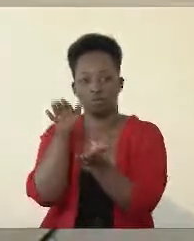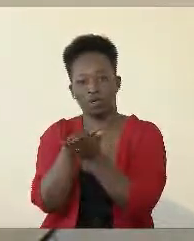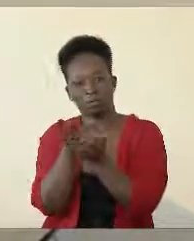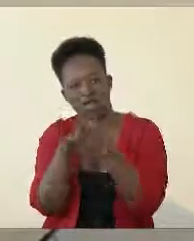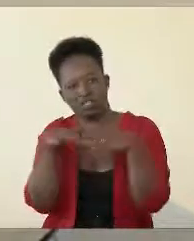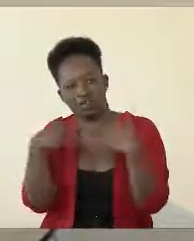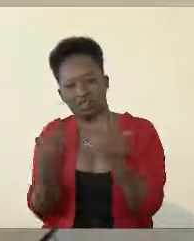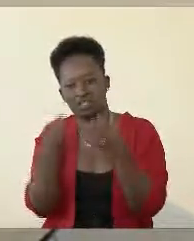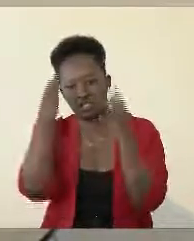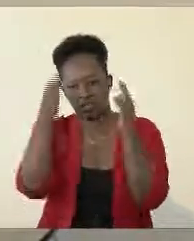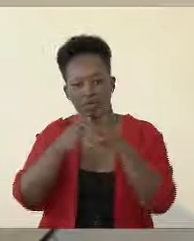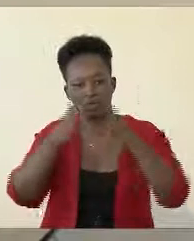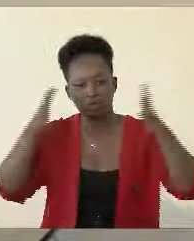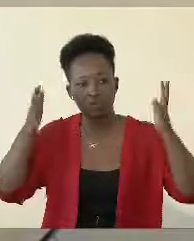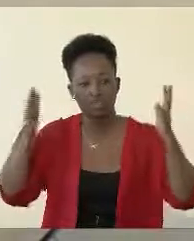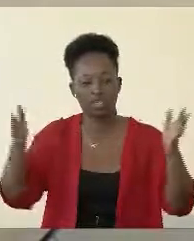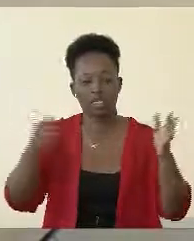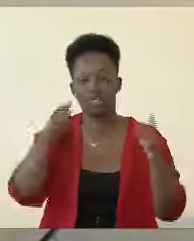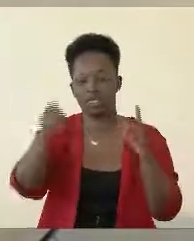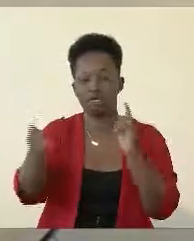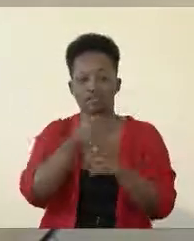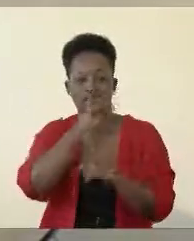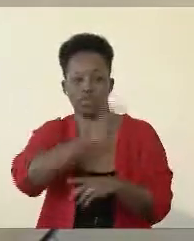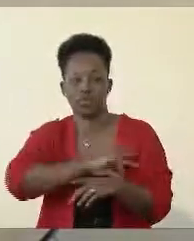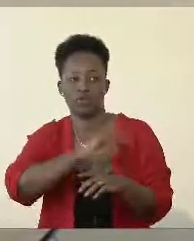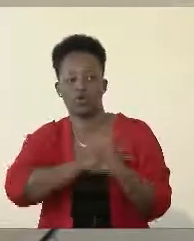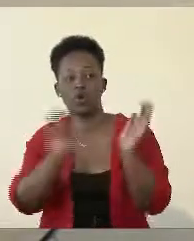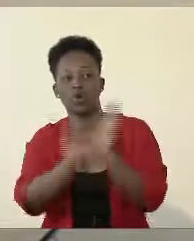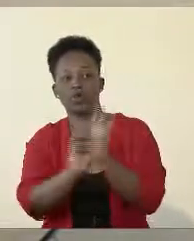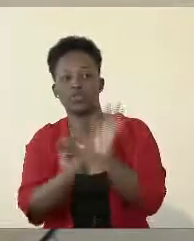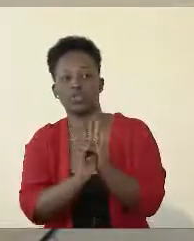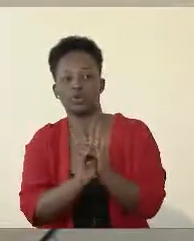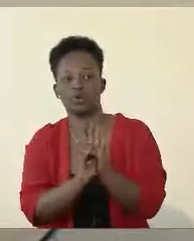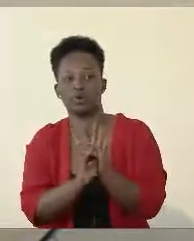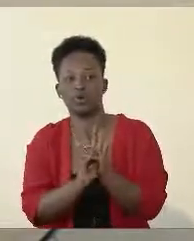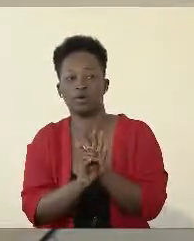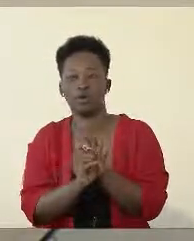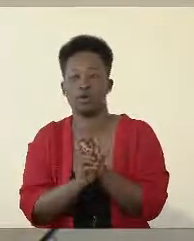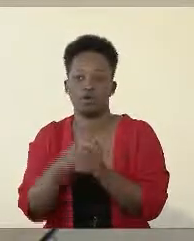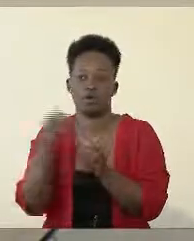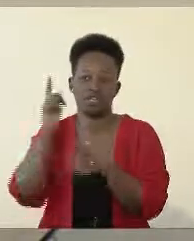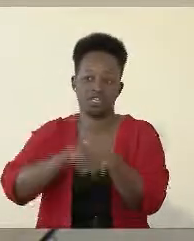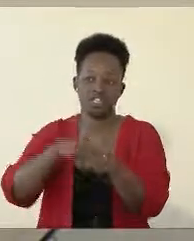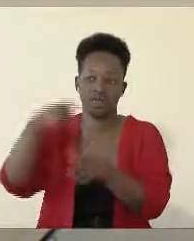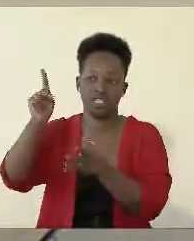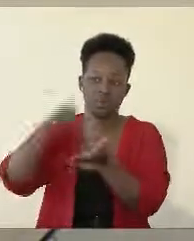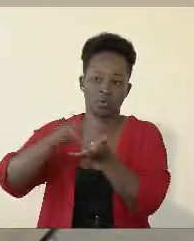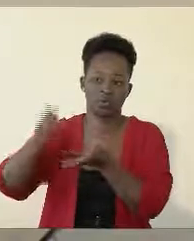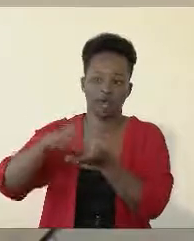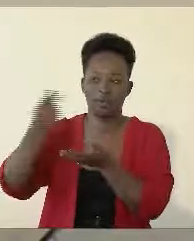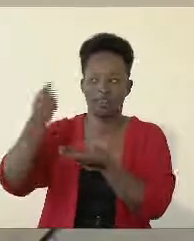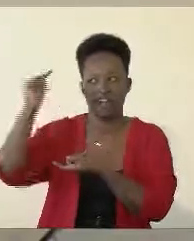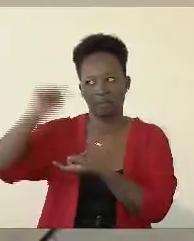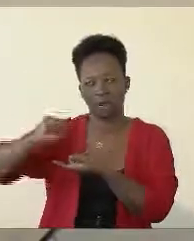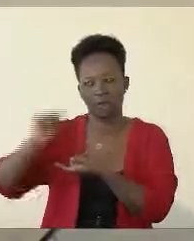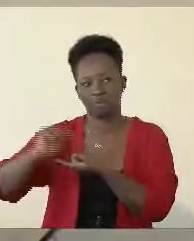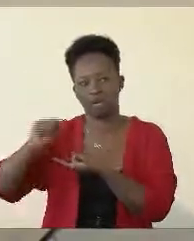quantities, then it gets some benefits like discount received, buying at a cheaper